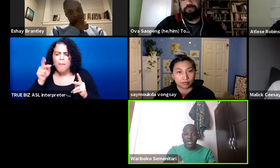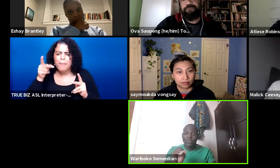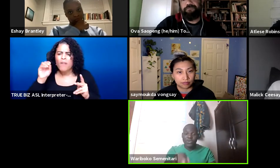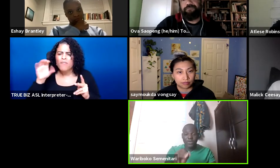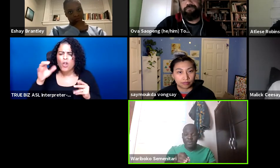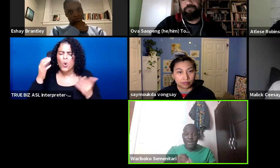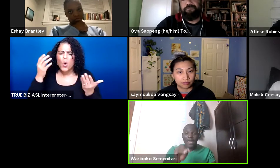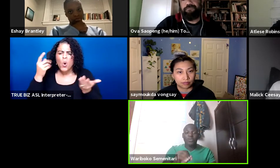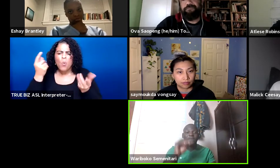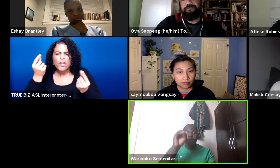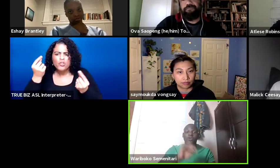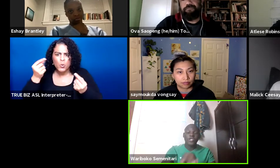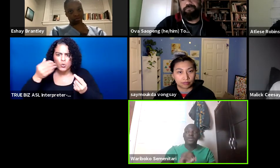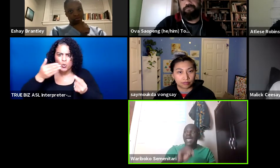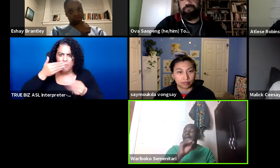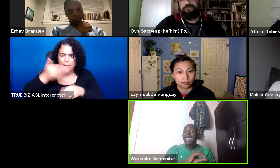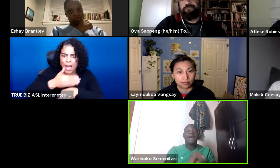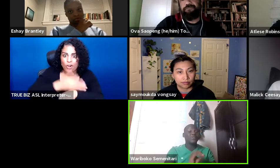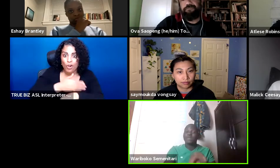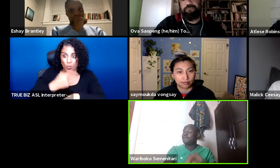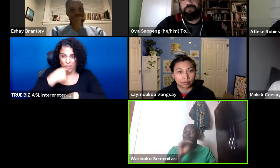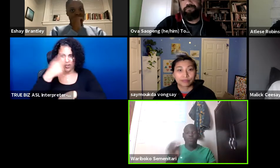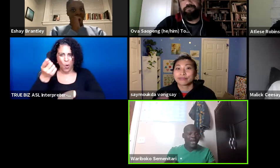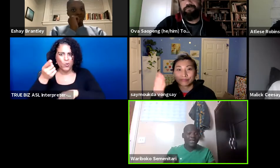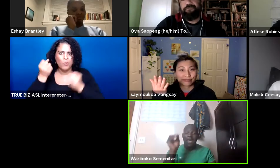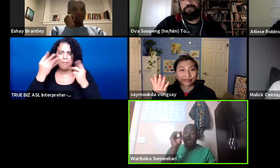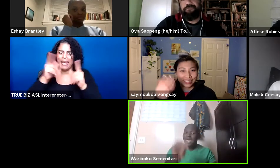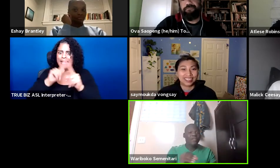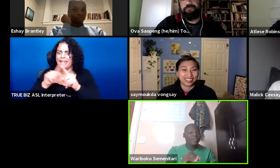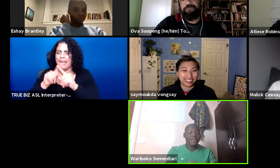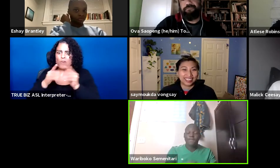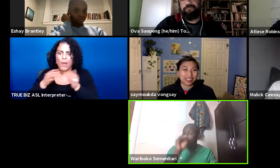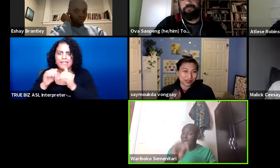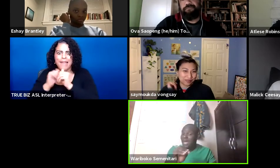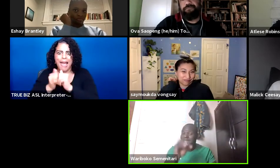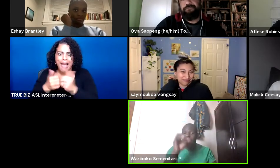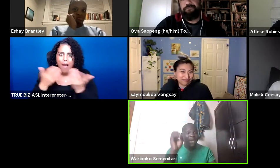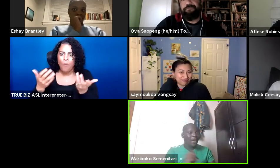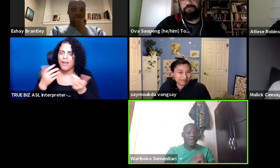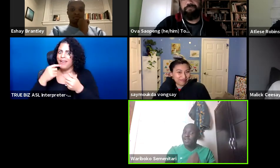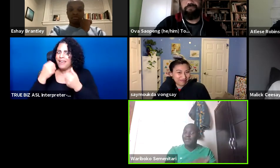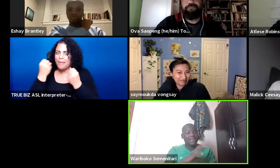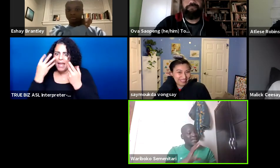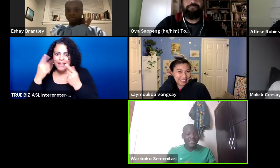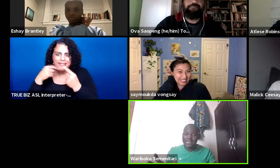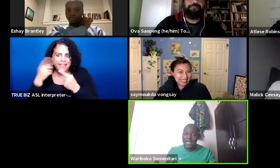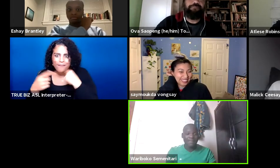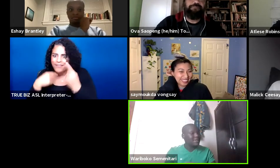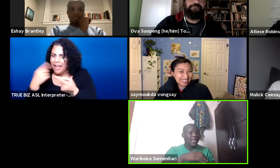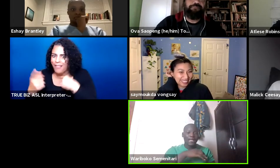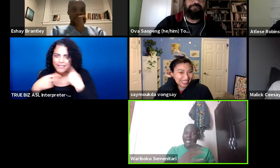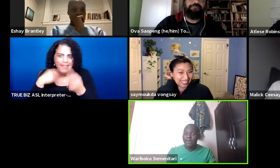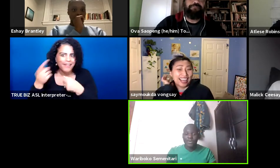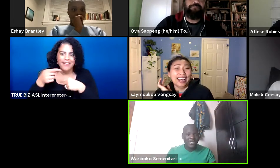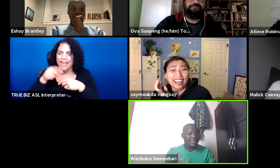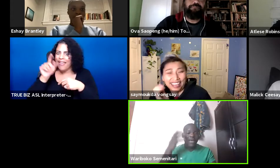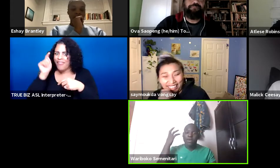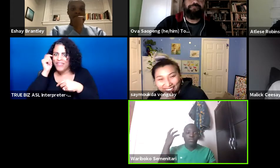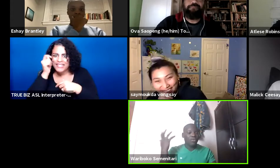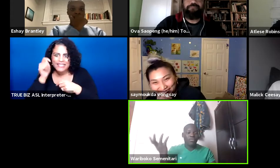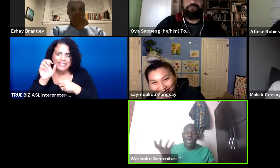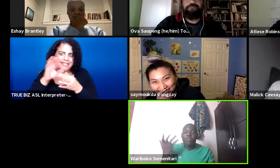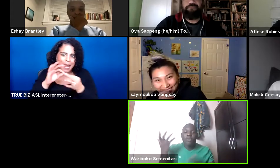better? What can we do to be better? And we've told you in like 800 different ways, 800 different grants, 800 different thesis statements,